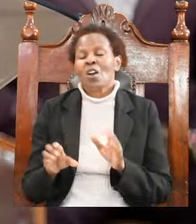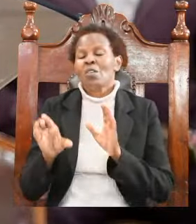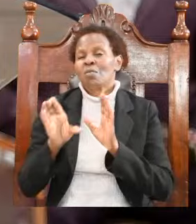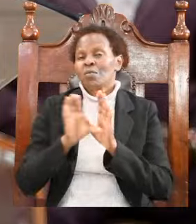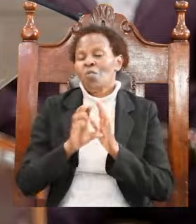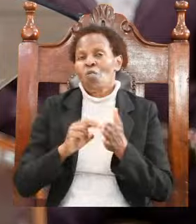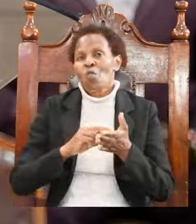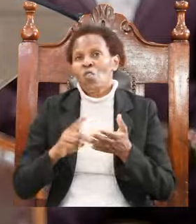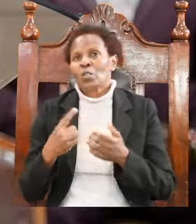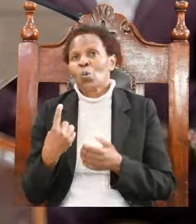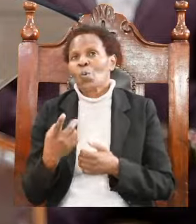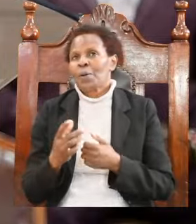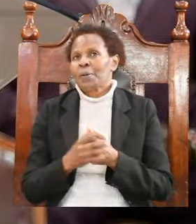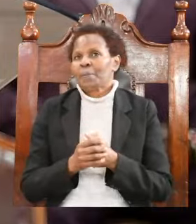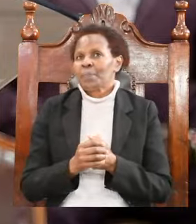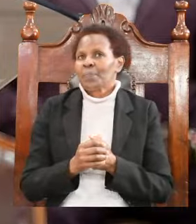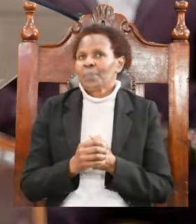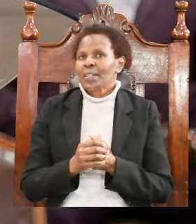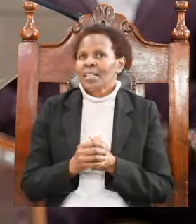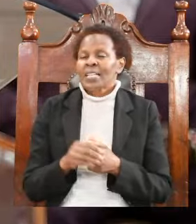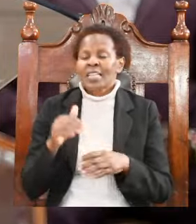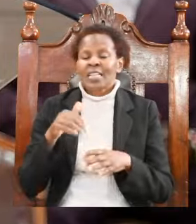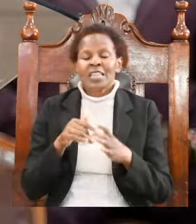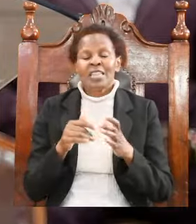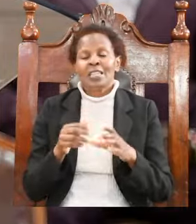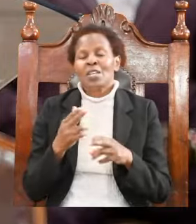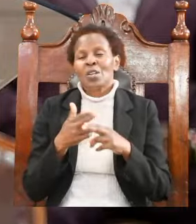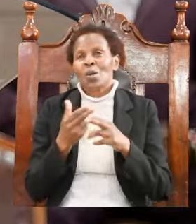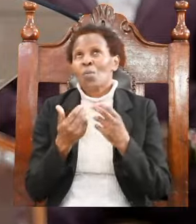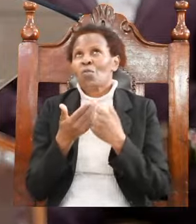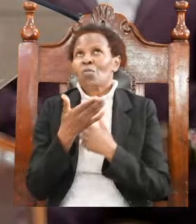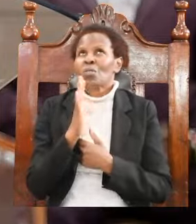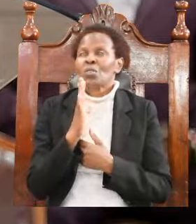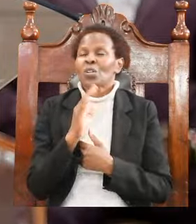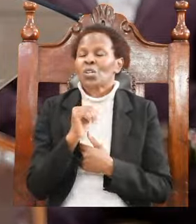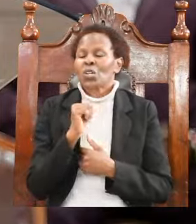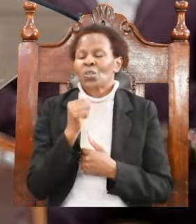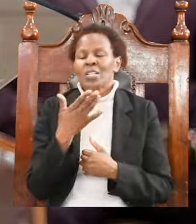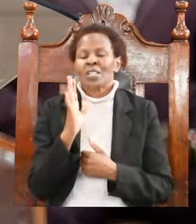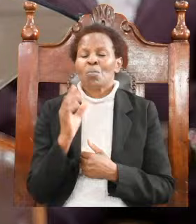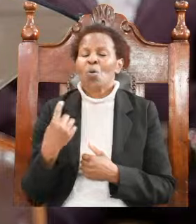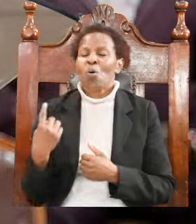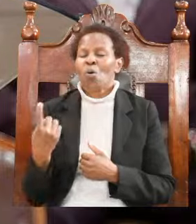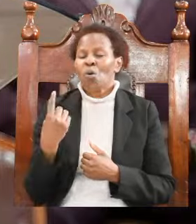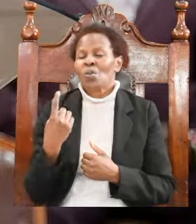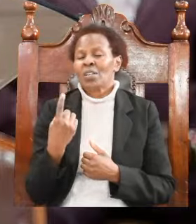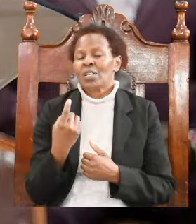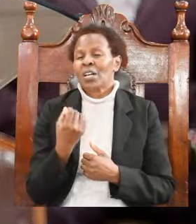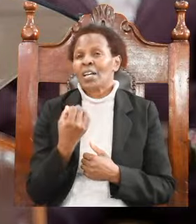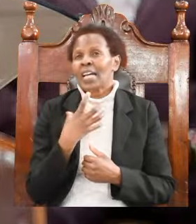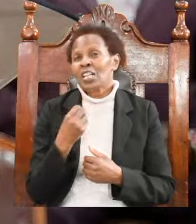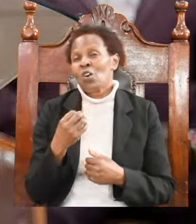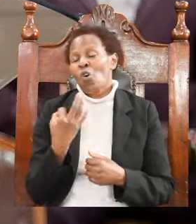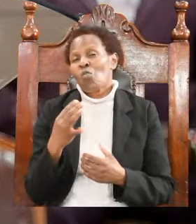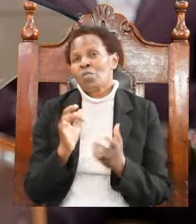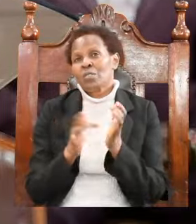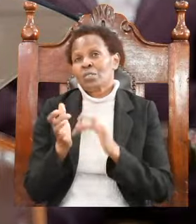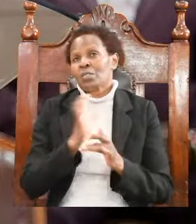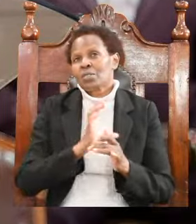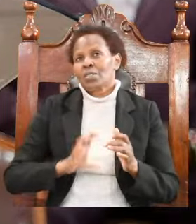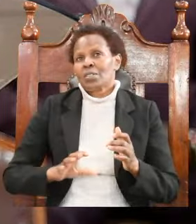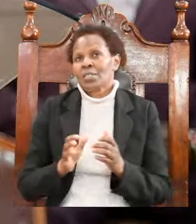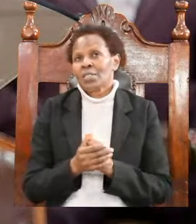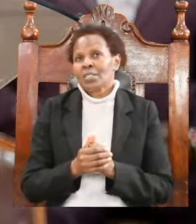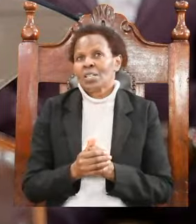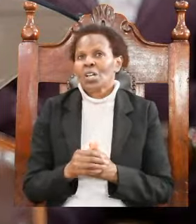1. I charge you in the name of God, and not God only, and therefore of Christ Jesus.